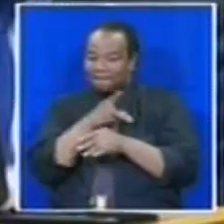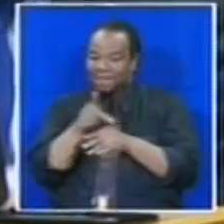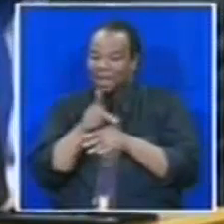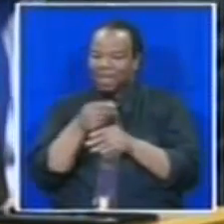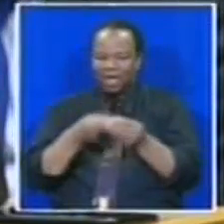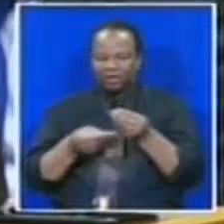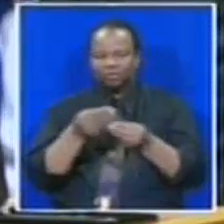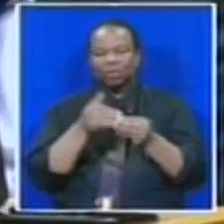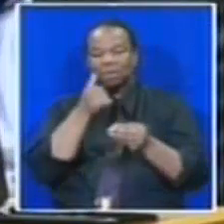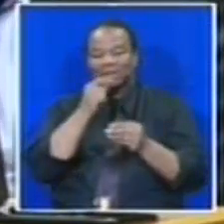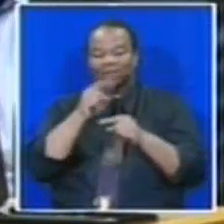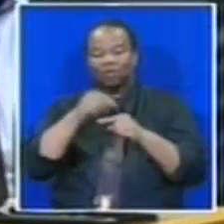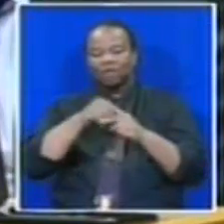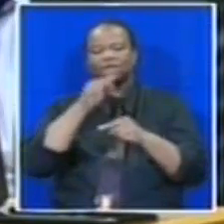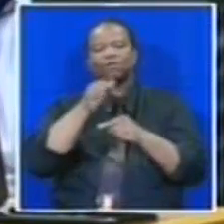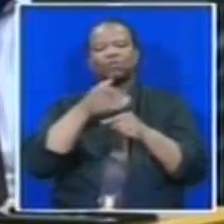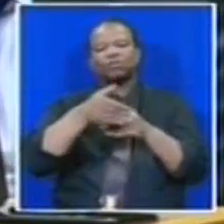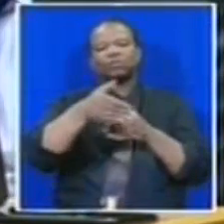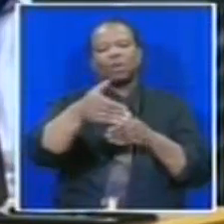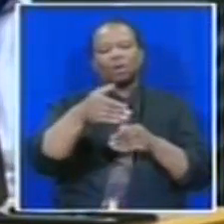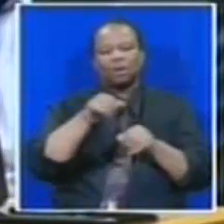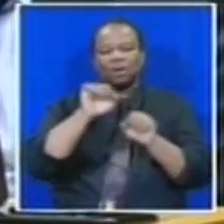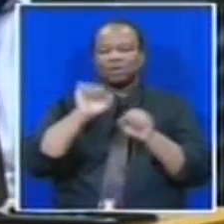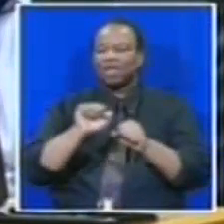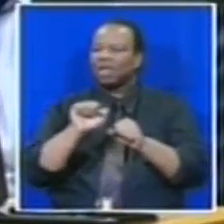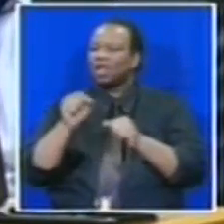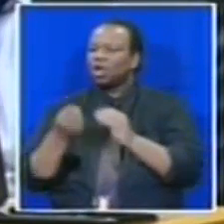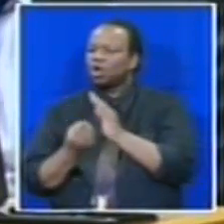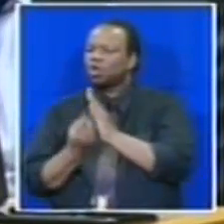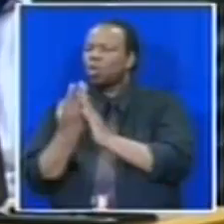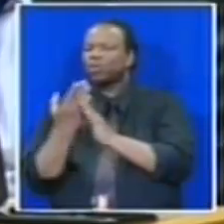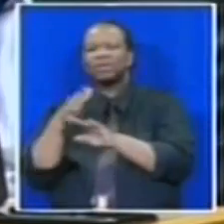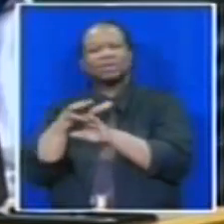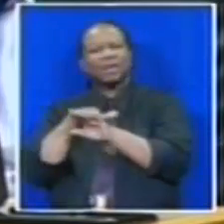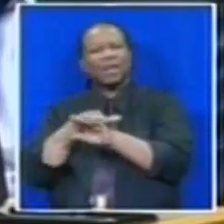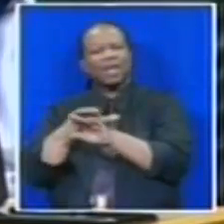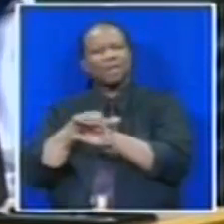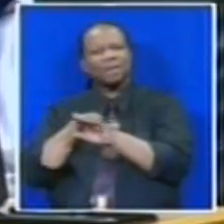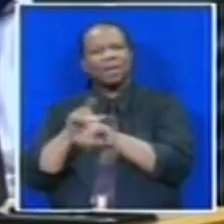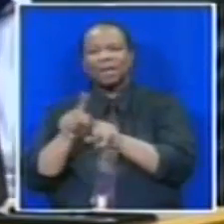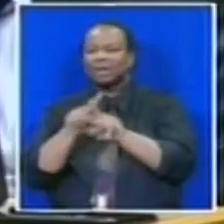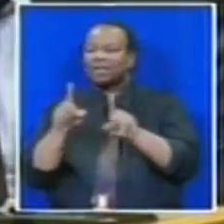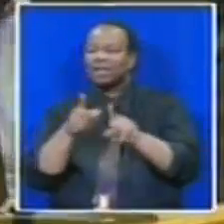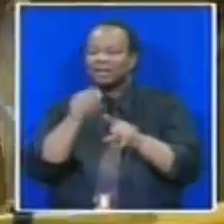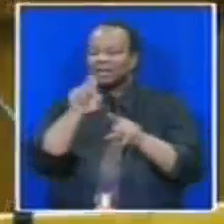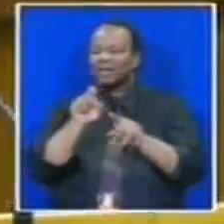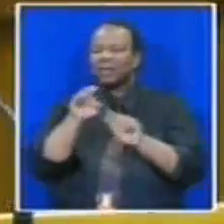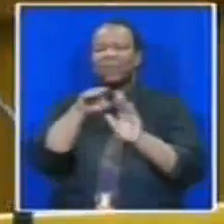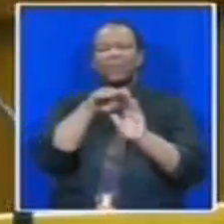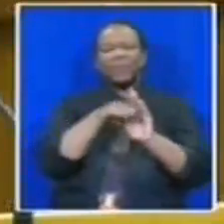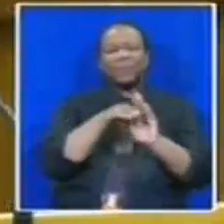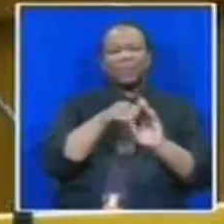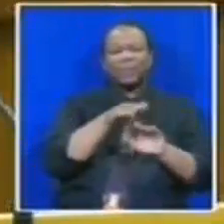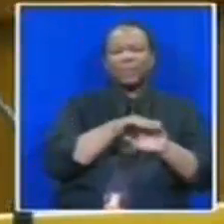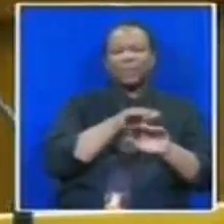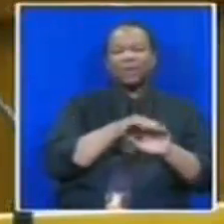for the period ahead in recognition of lower growth and the decline in forward estimates of revenue. Remember,